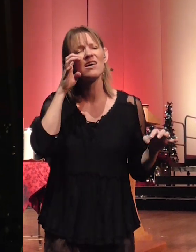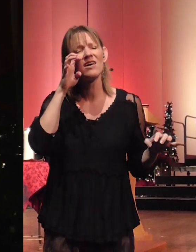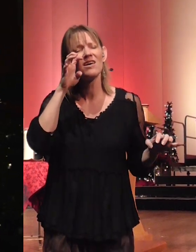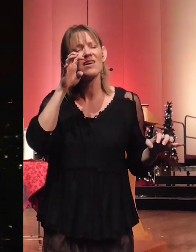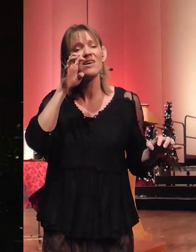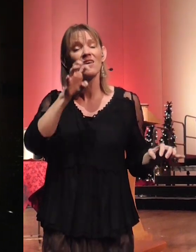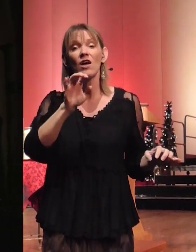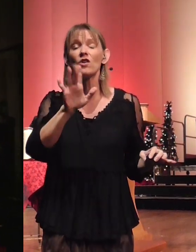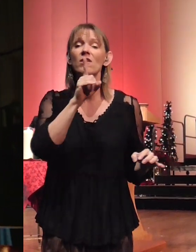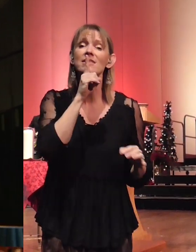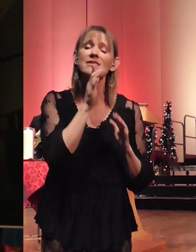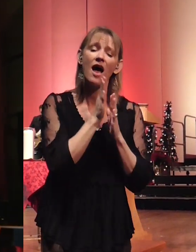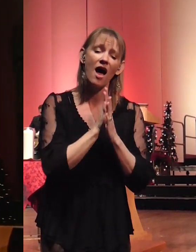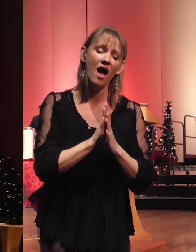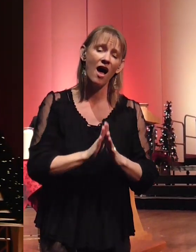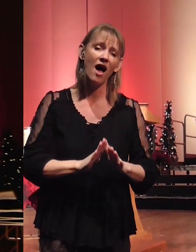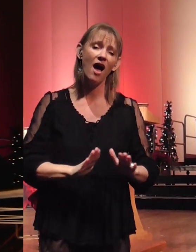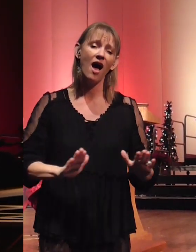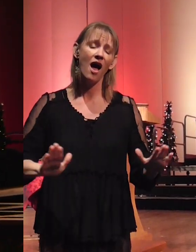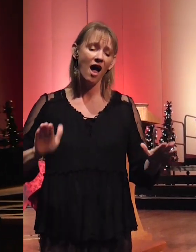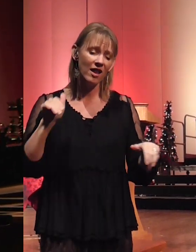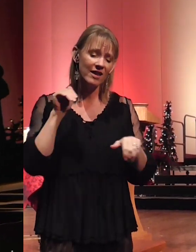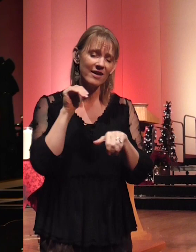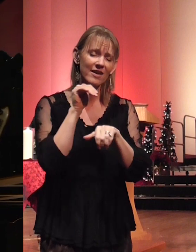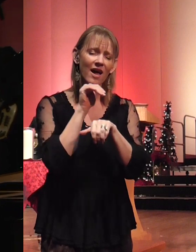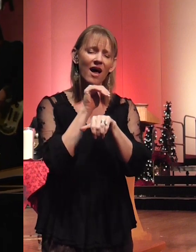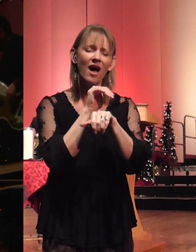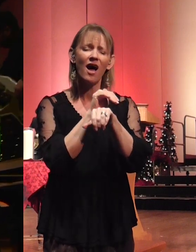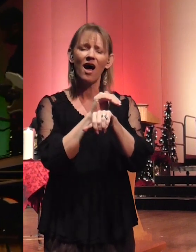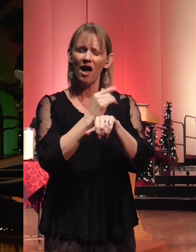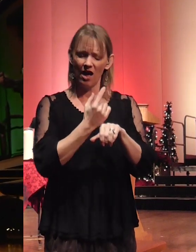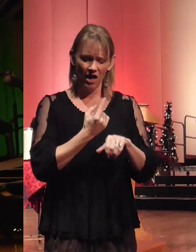cry, in your silent night,